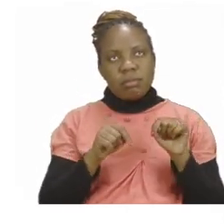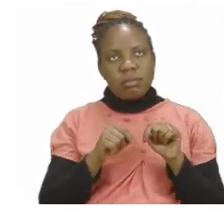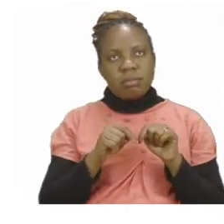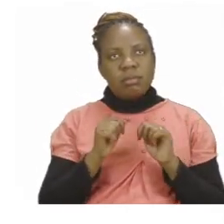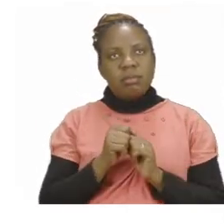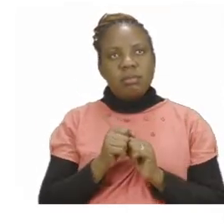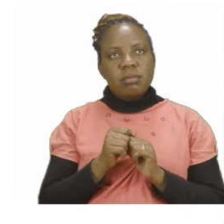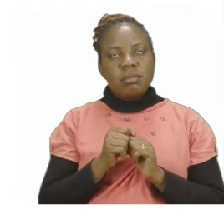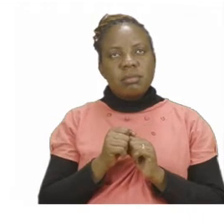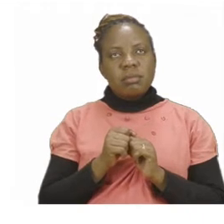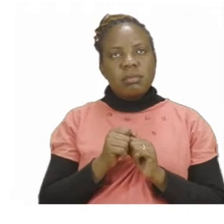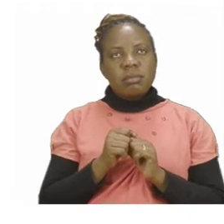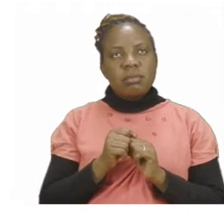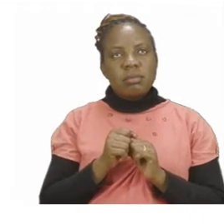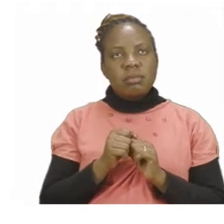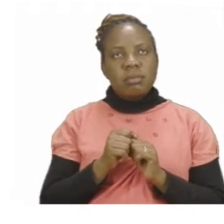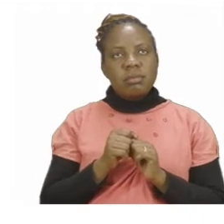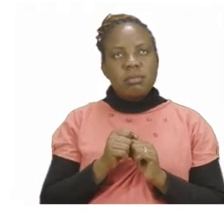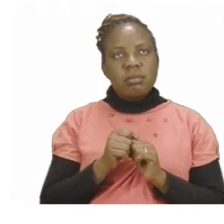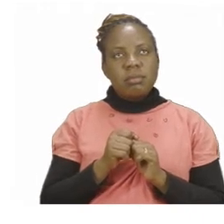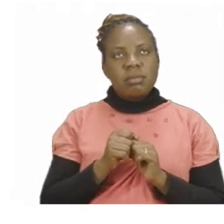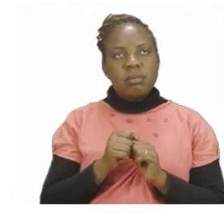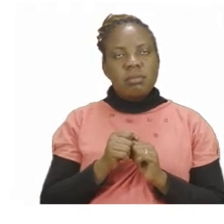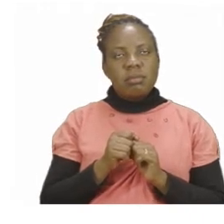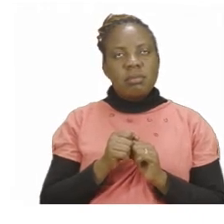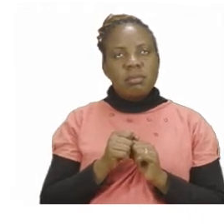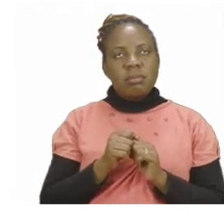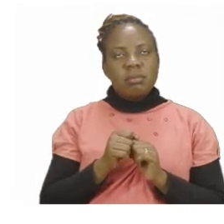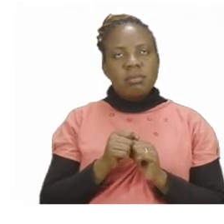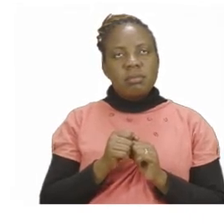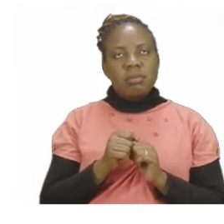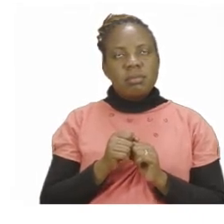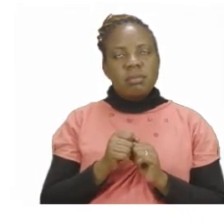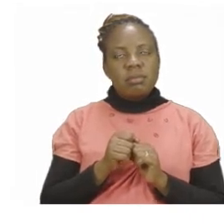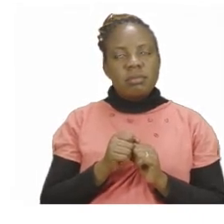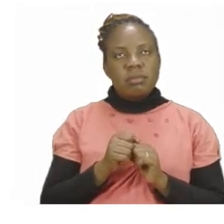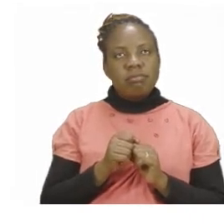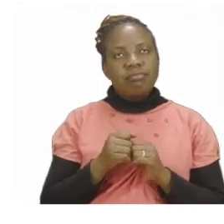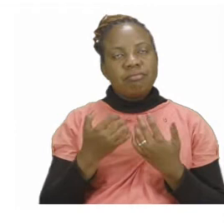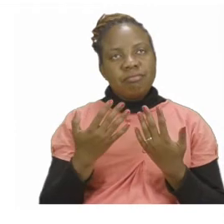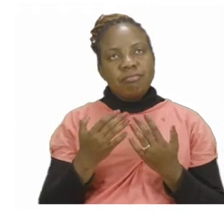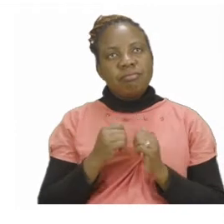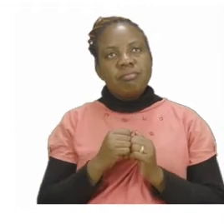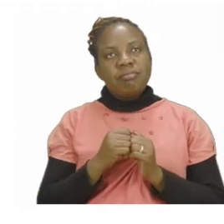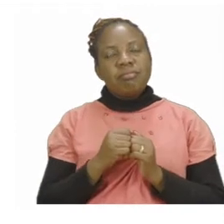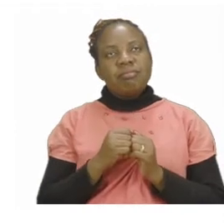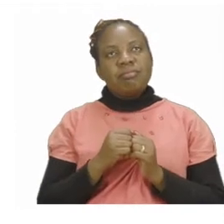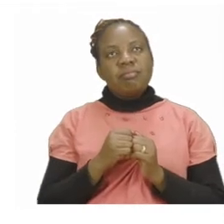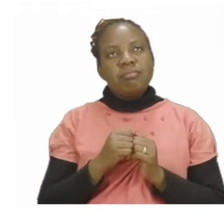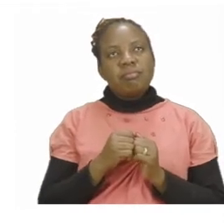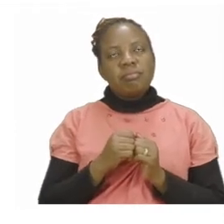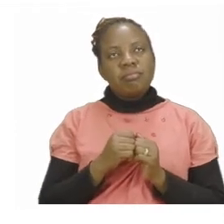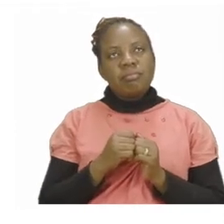little blocks for the answer, which we have to further multiply